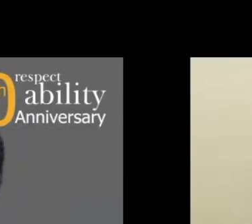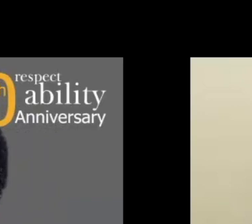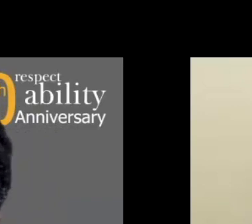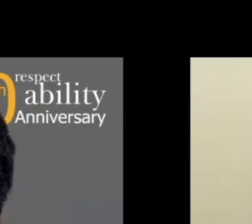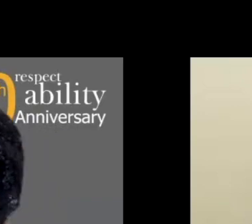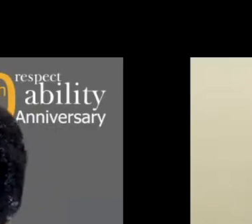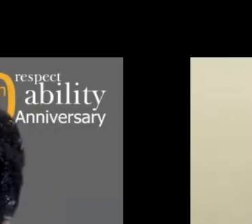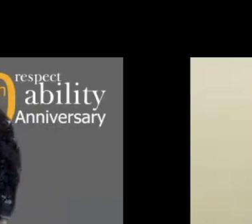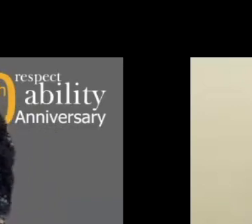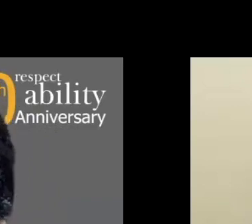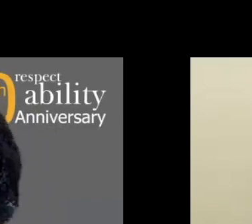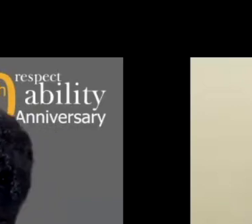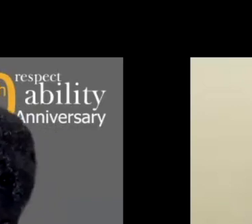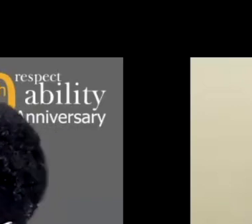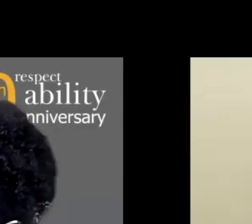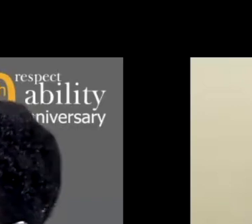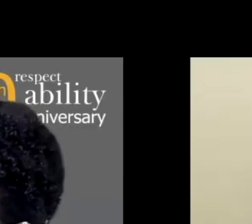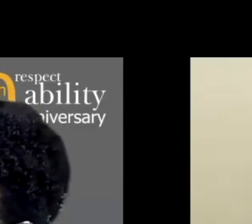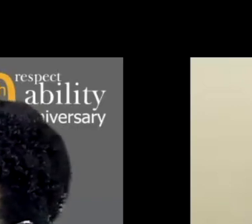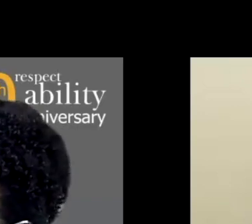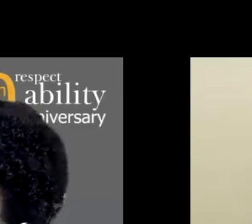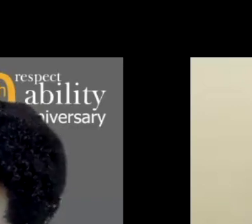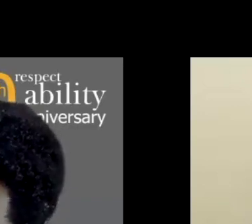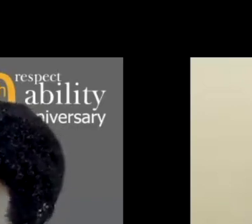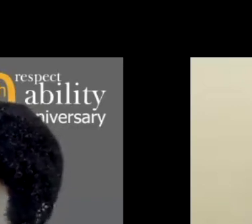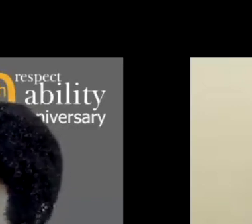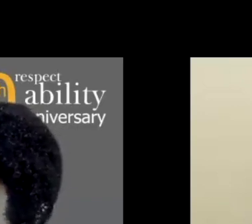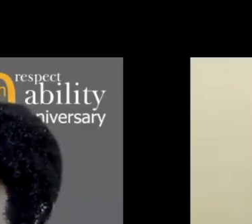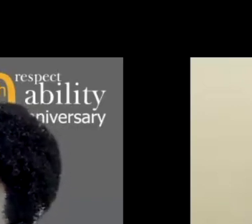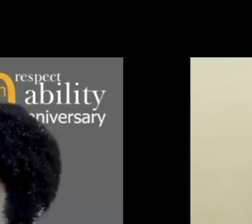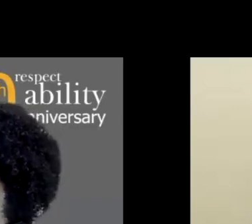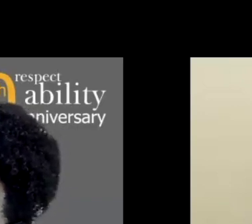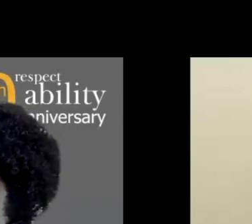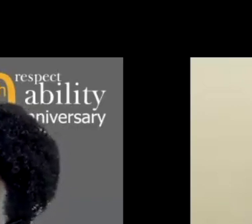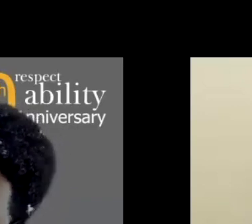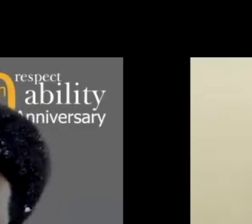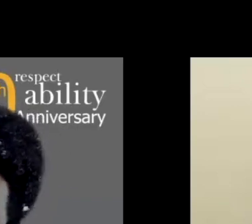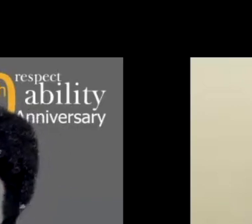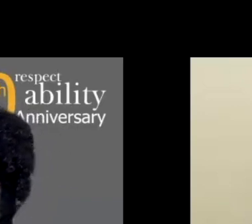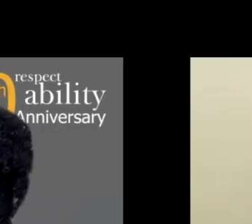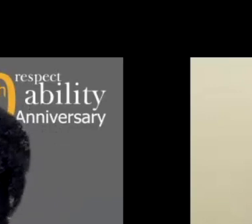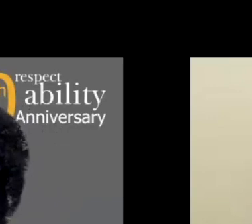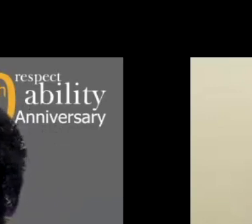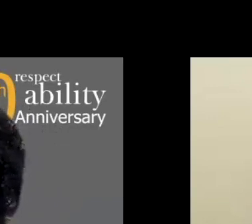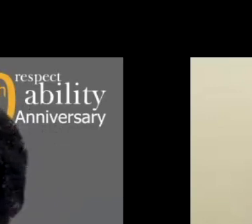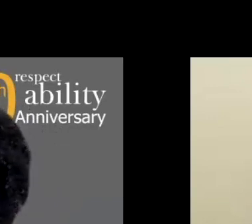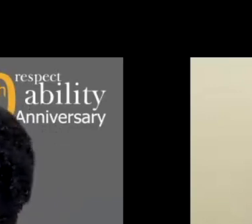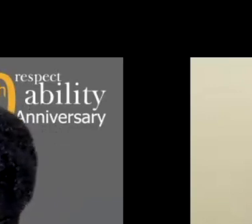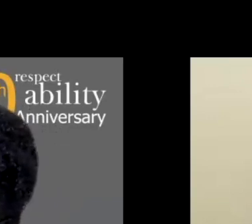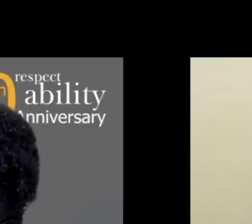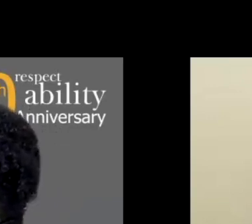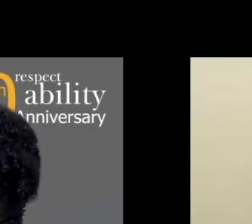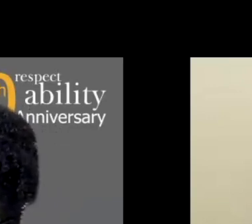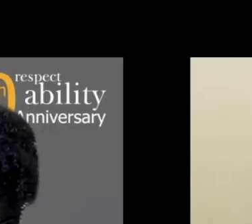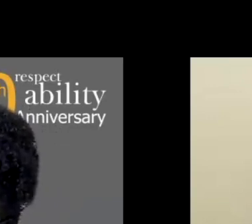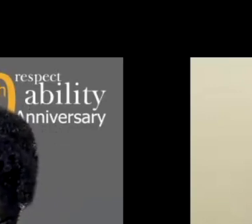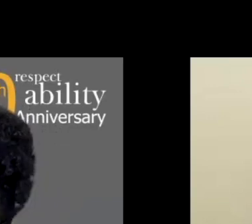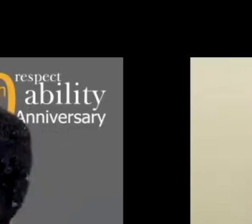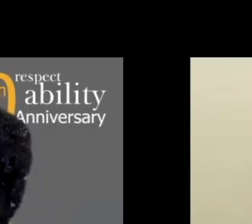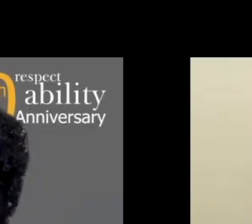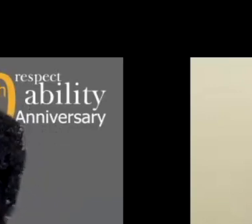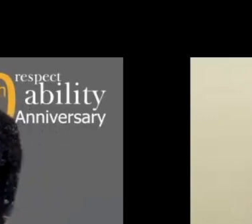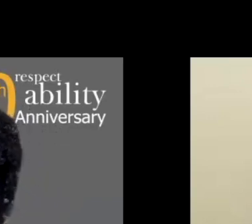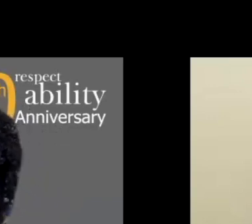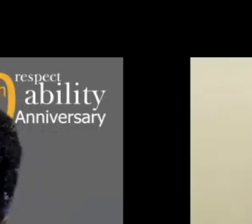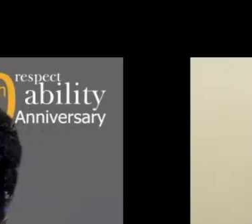was responsible for leading the National Leadership Program for the last few years. We have had the pleasure